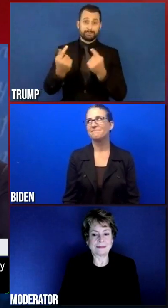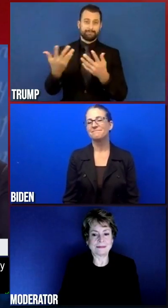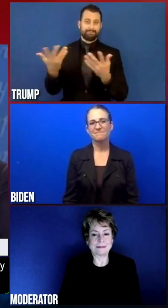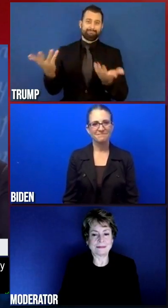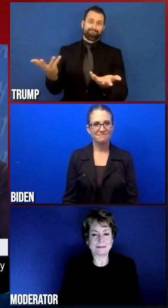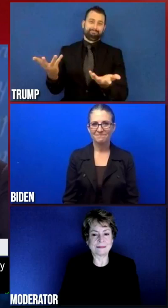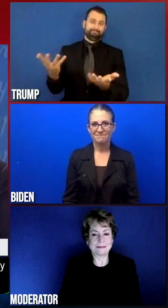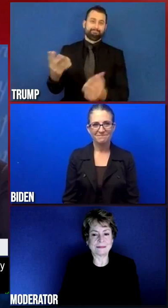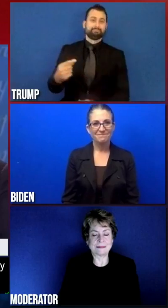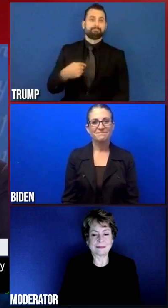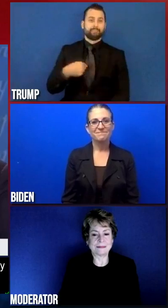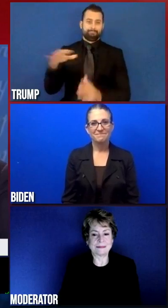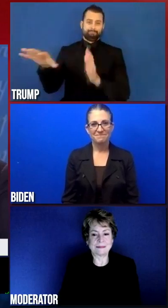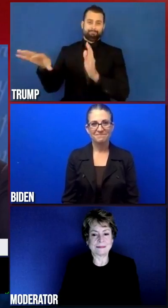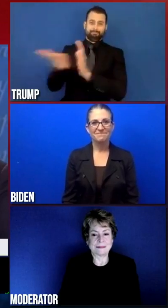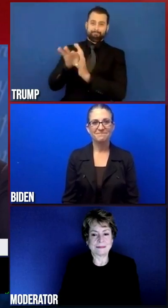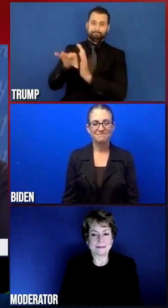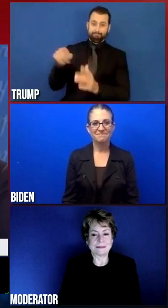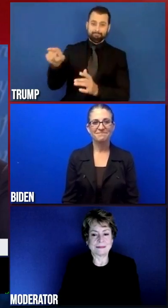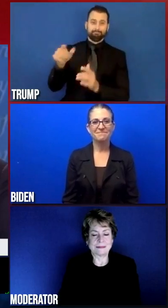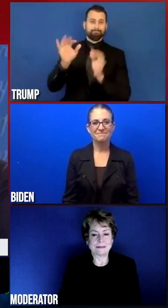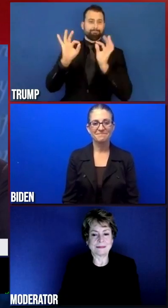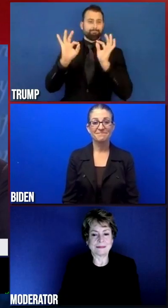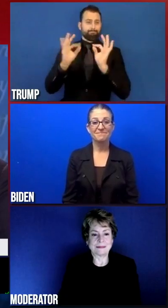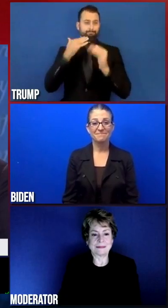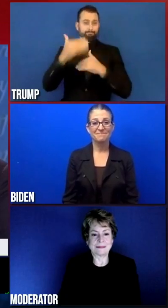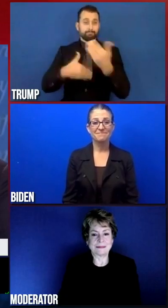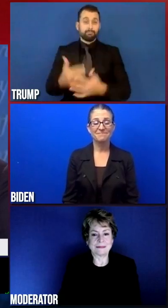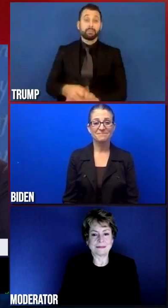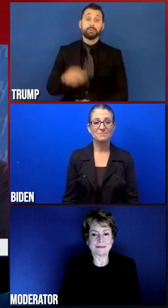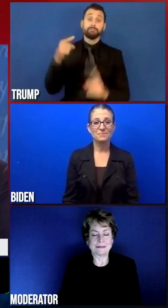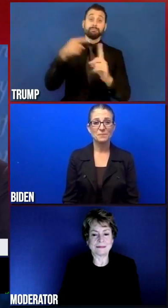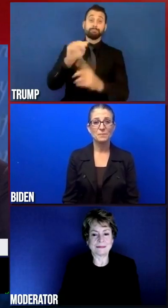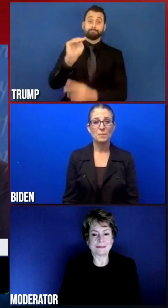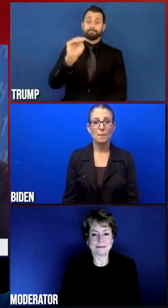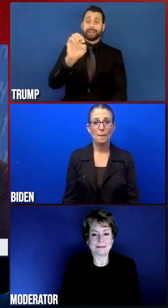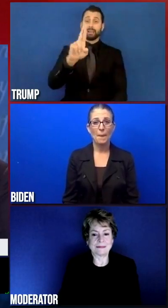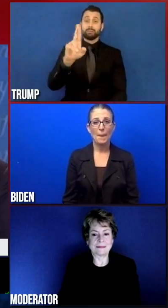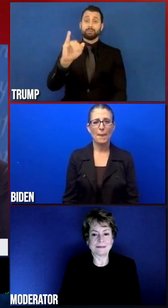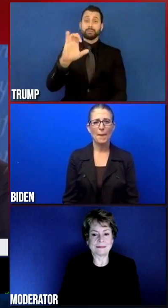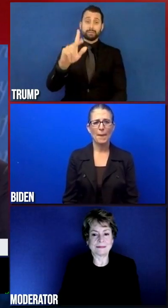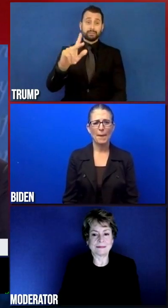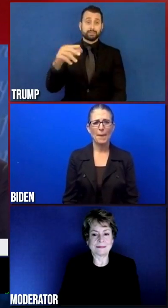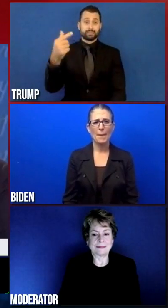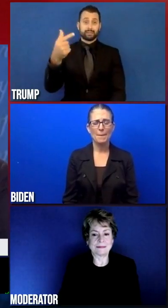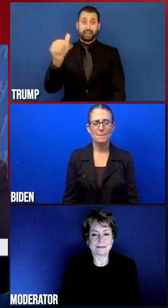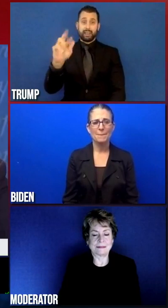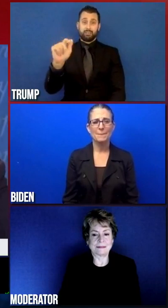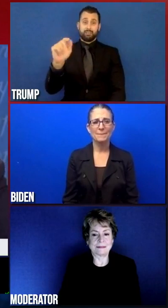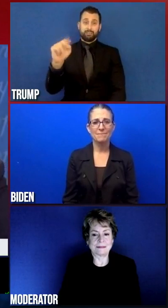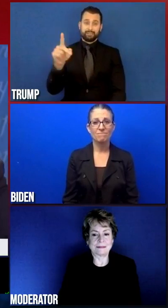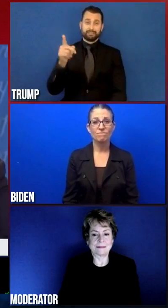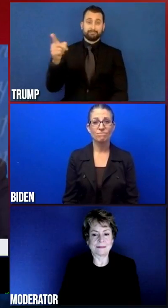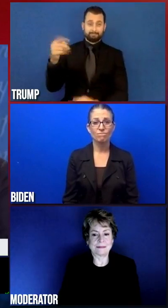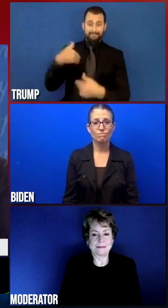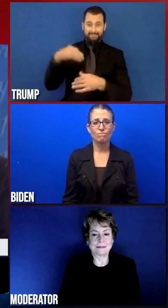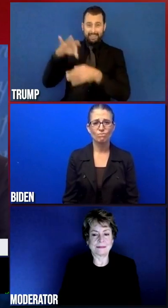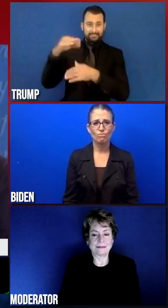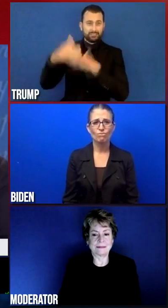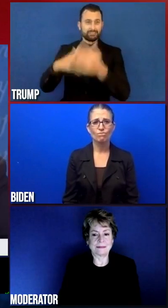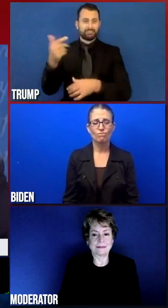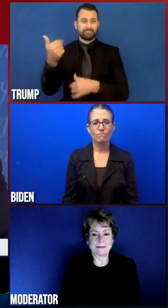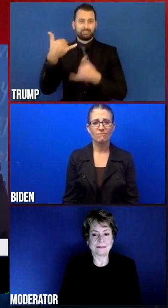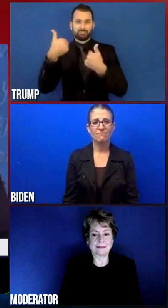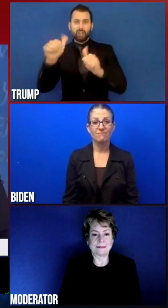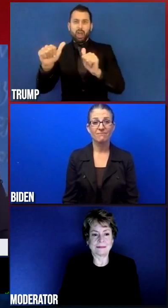didn't have the election, so they were stopped. And probably that would happen in reverse also. Definitely would happen in reverse. So we